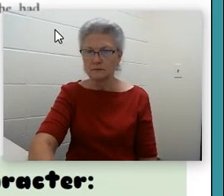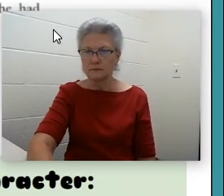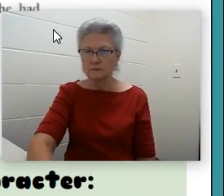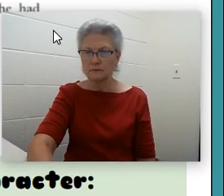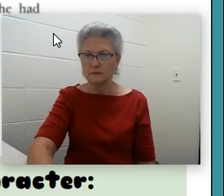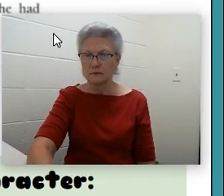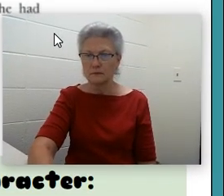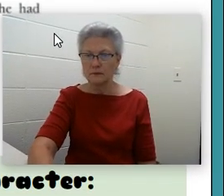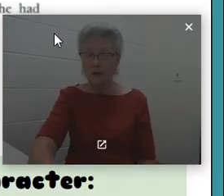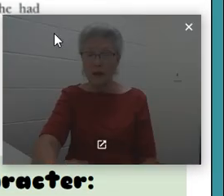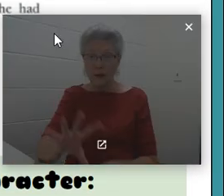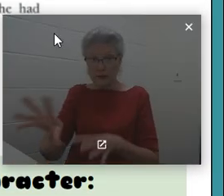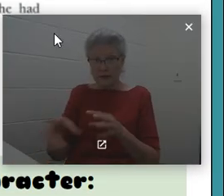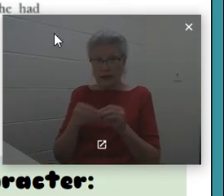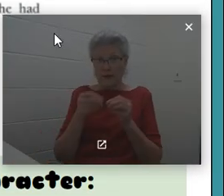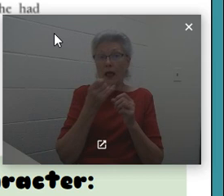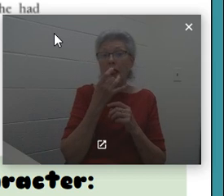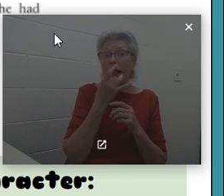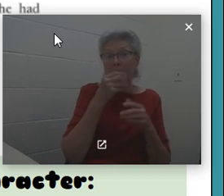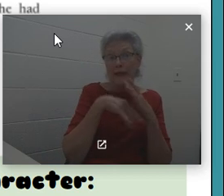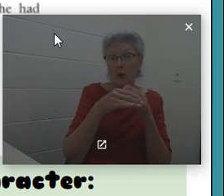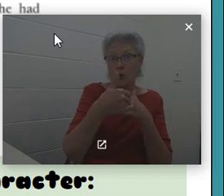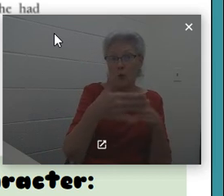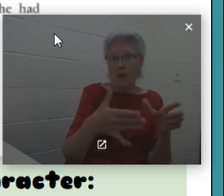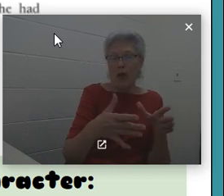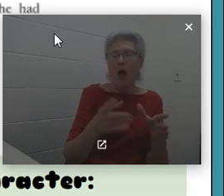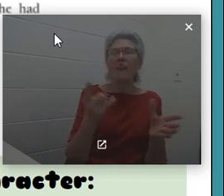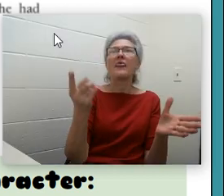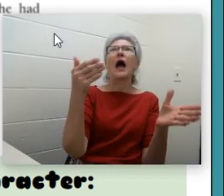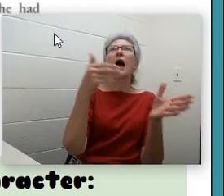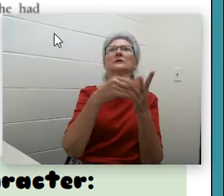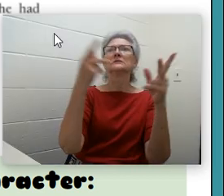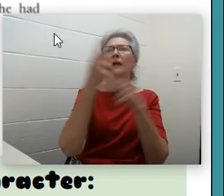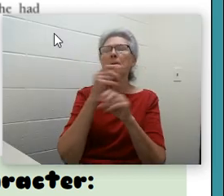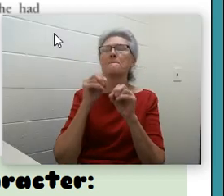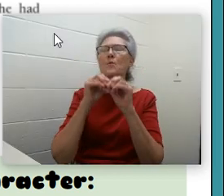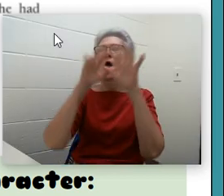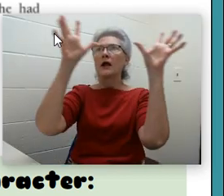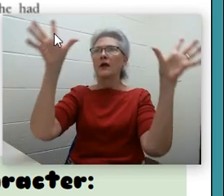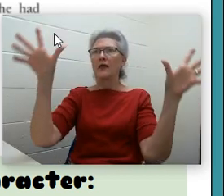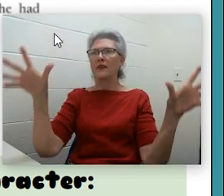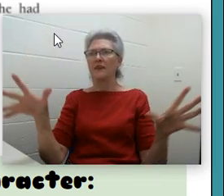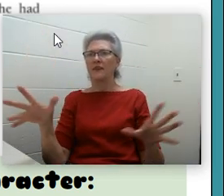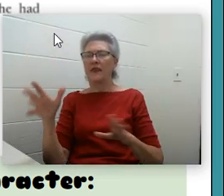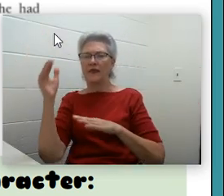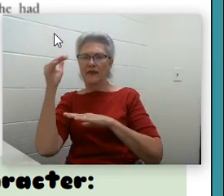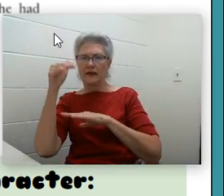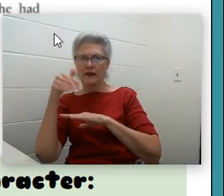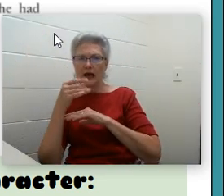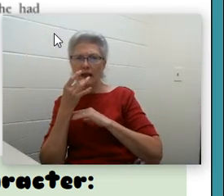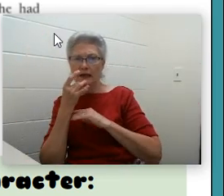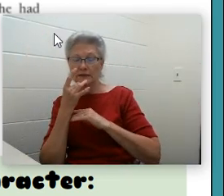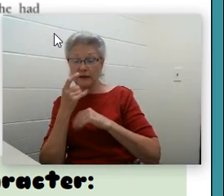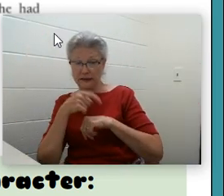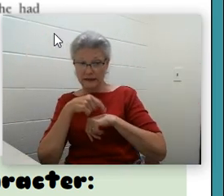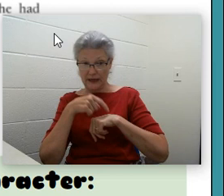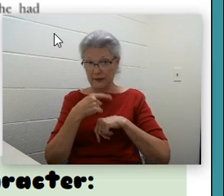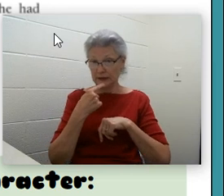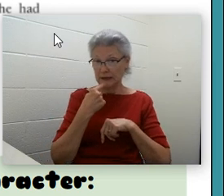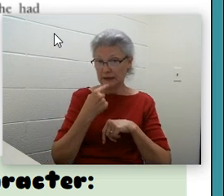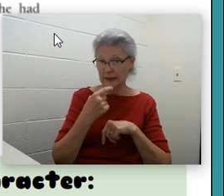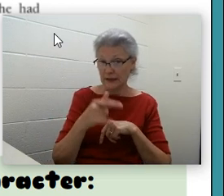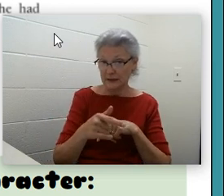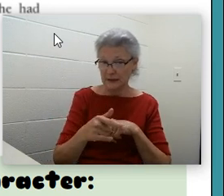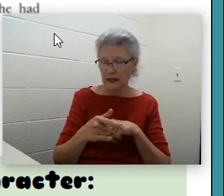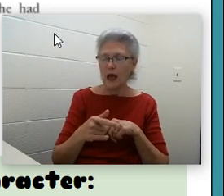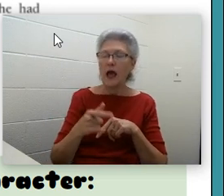There was another light in the room now, 1,000 times brighter than the night lights. And in the time we have taken to say this, it had